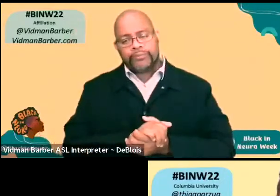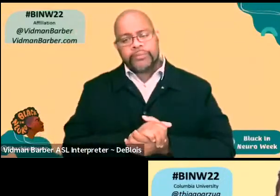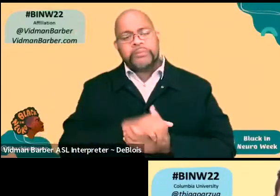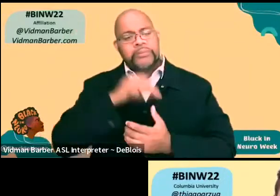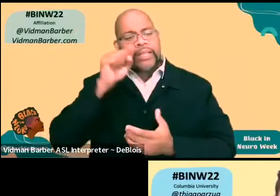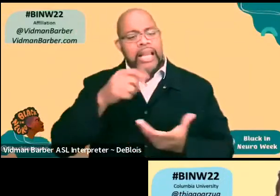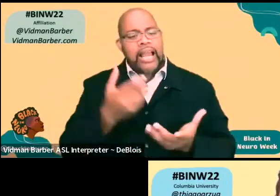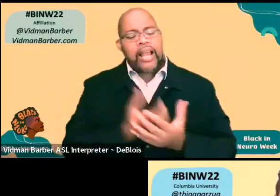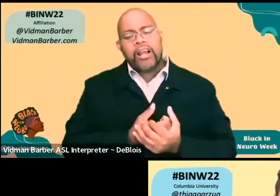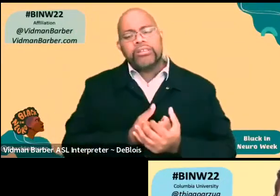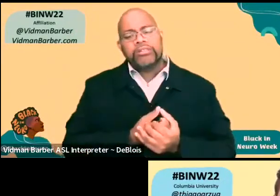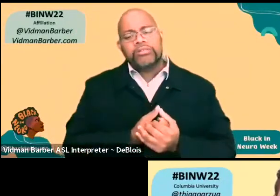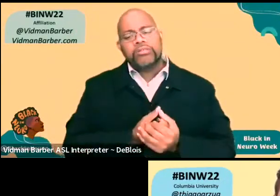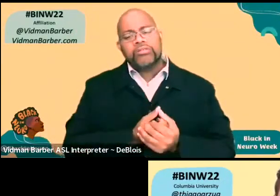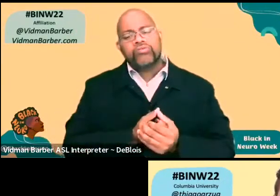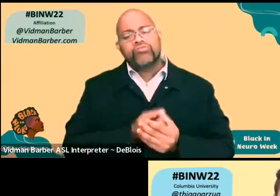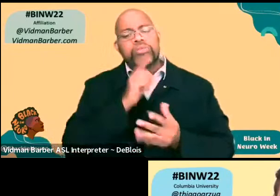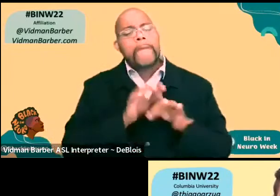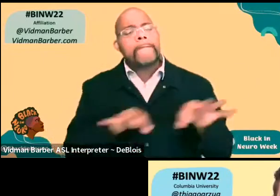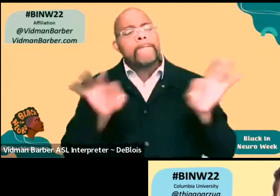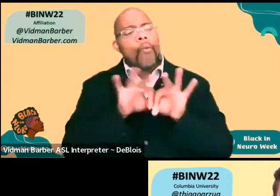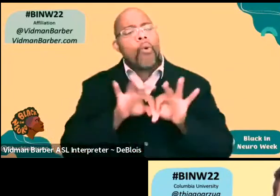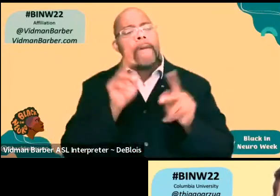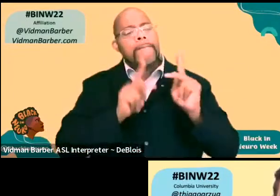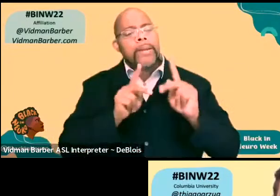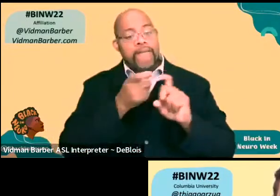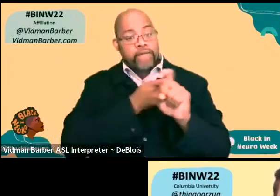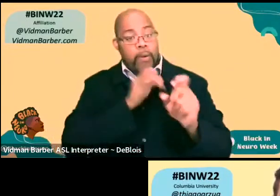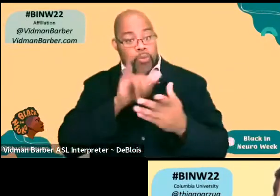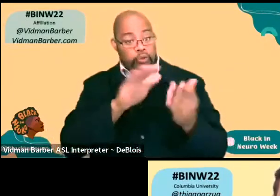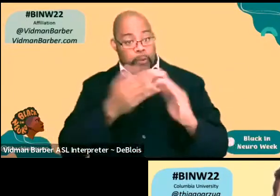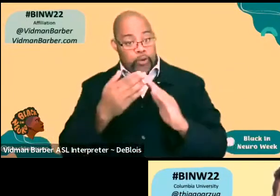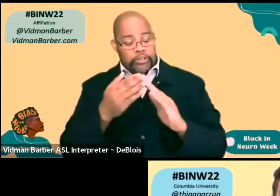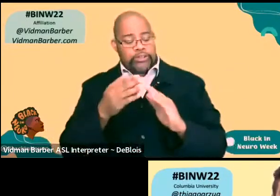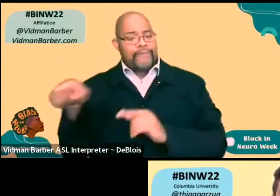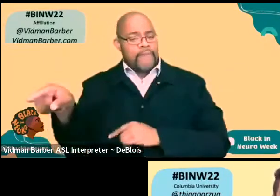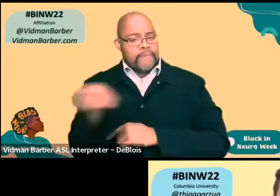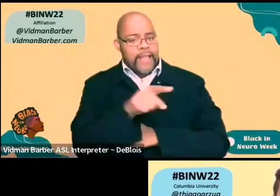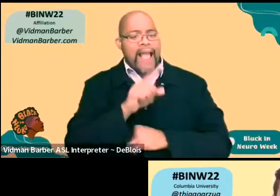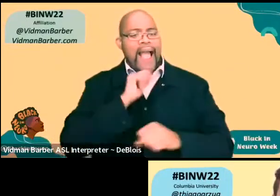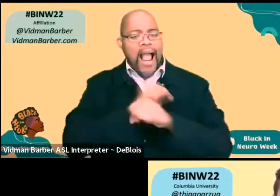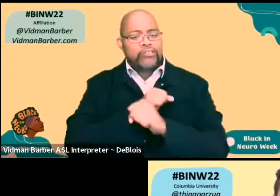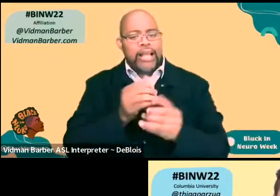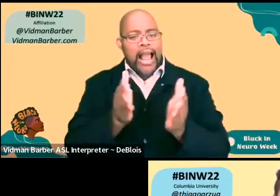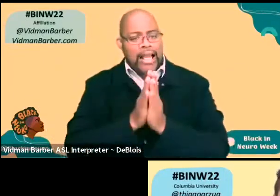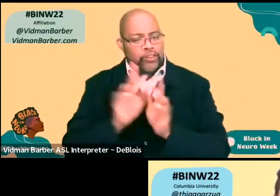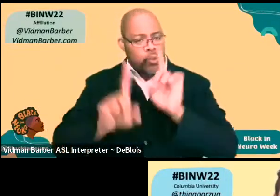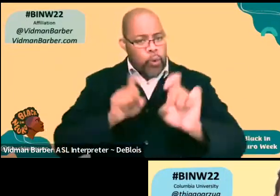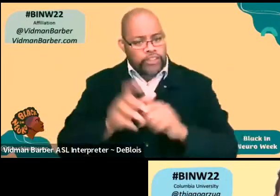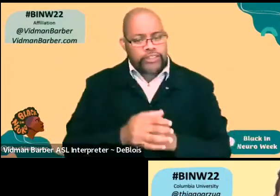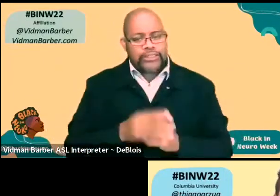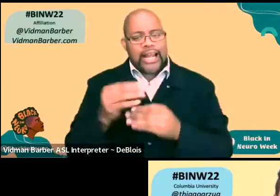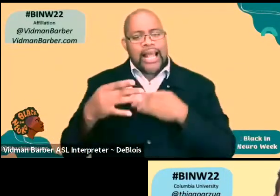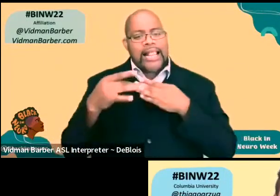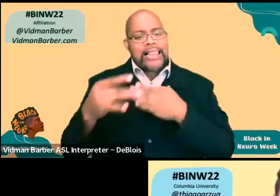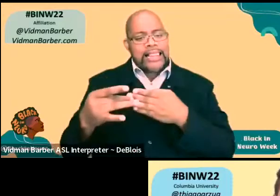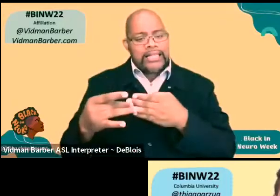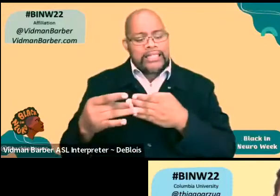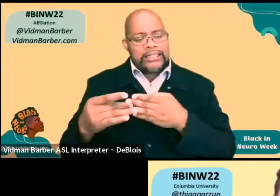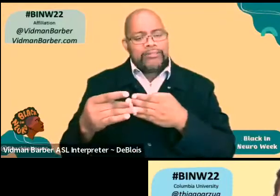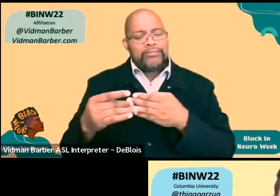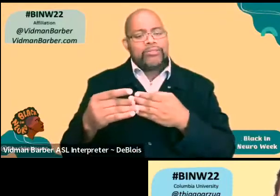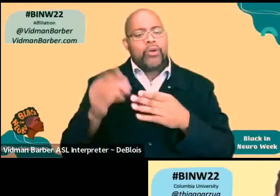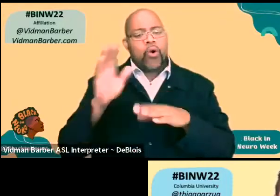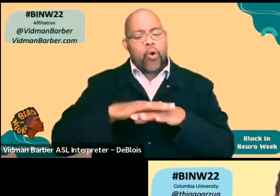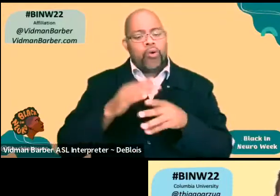yeah, it's important that people from those communities are the ones actually asking the questions and leading the charge on